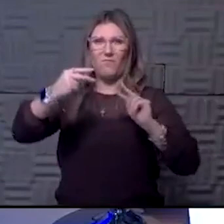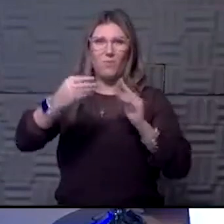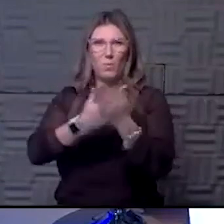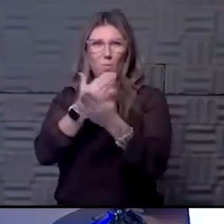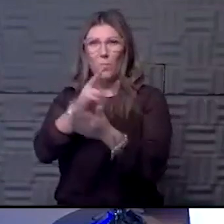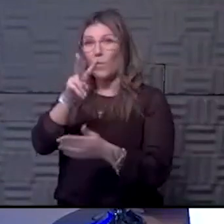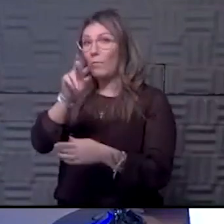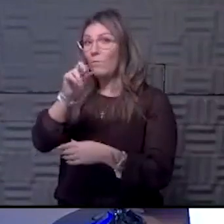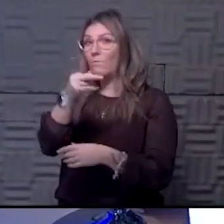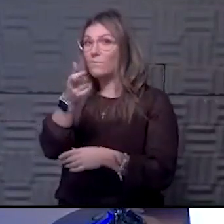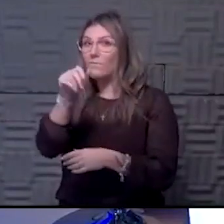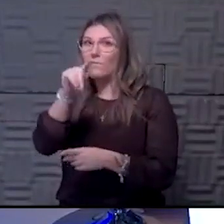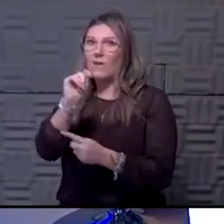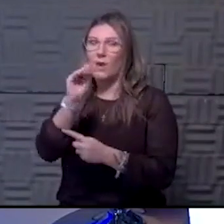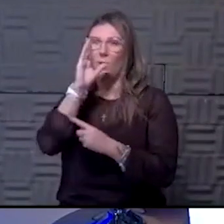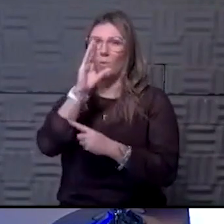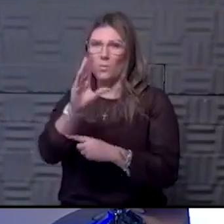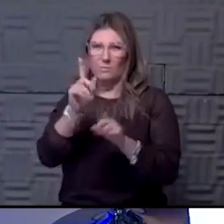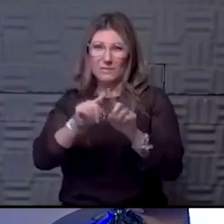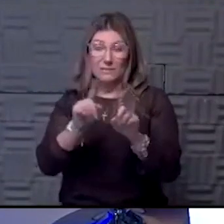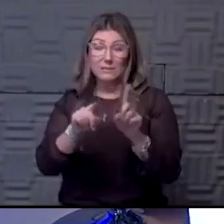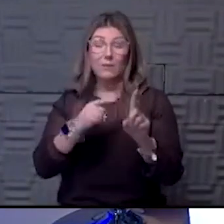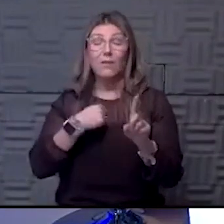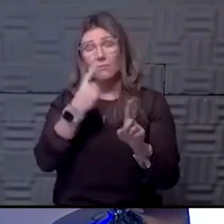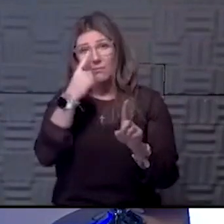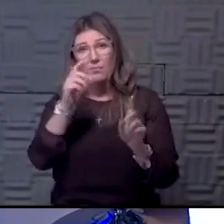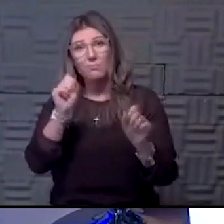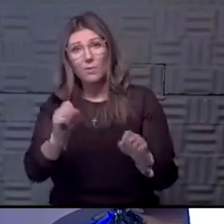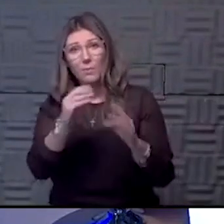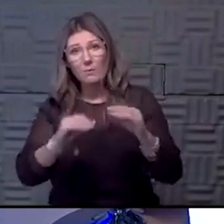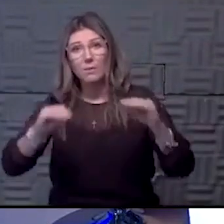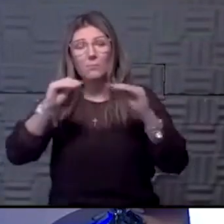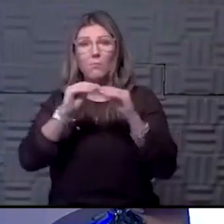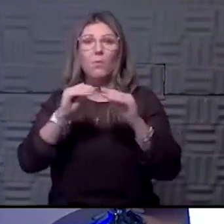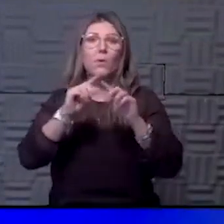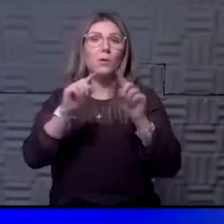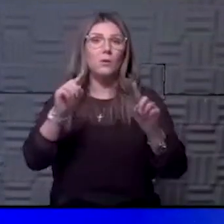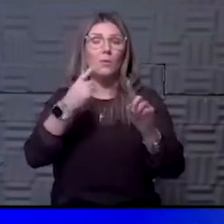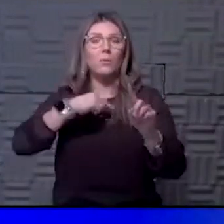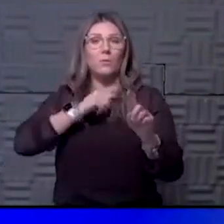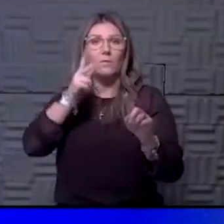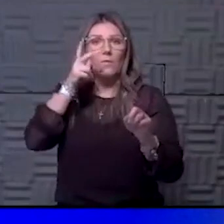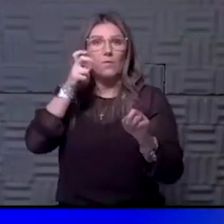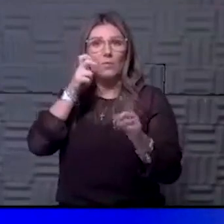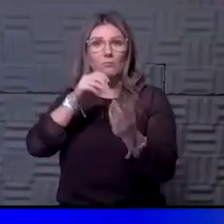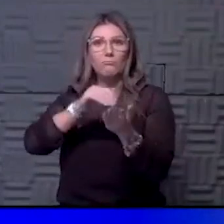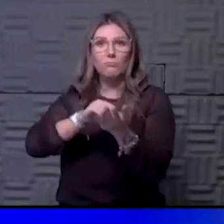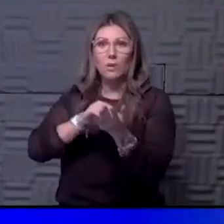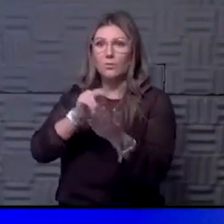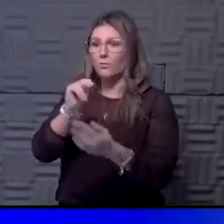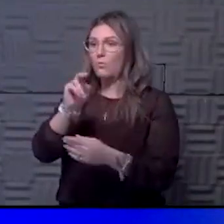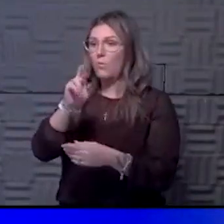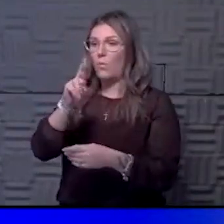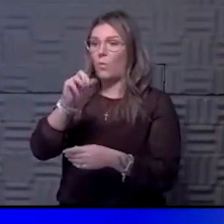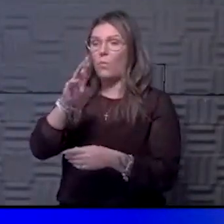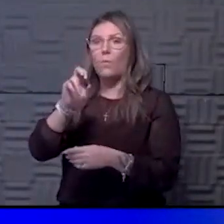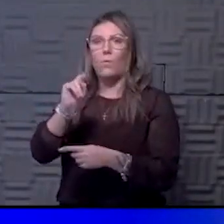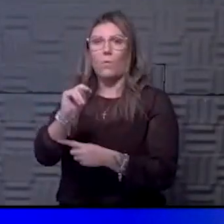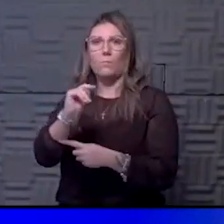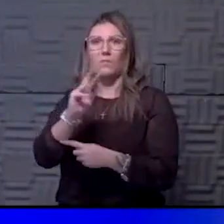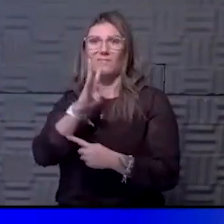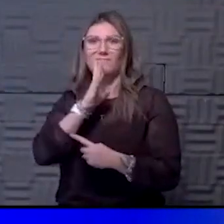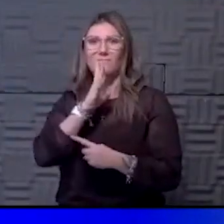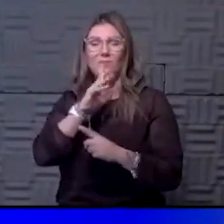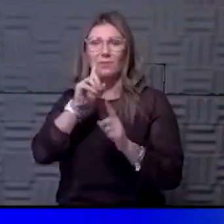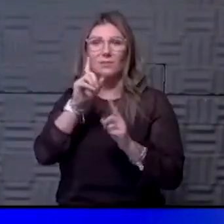so, and I think there will probably be more, but as we've heard Dr. Norman talk about yesterday, and we've